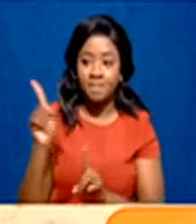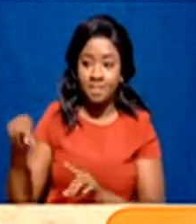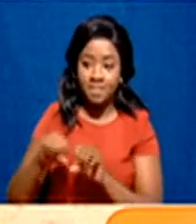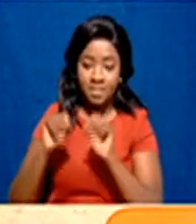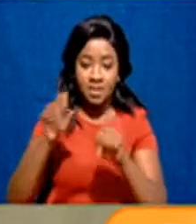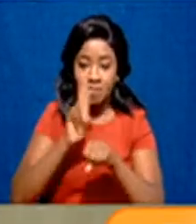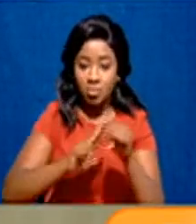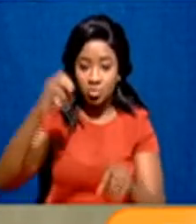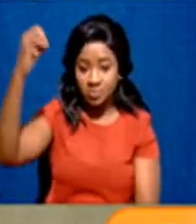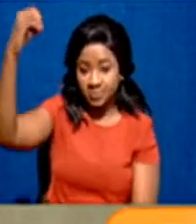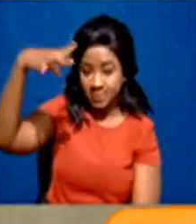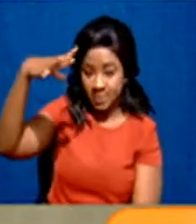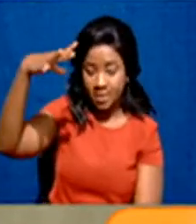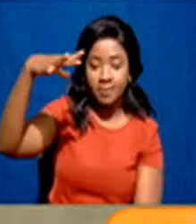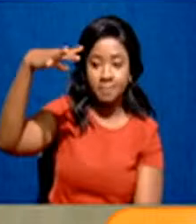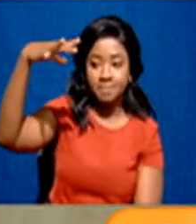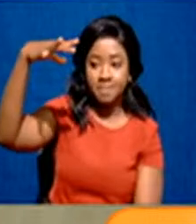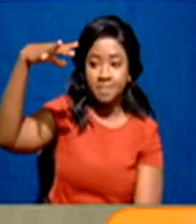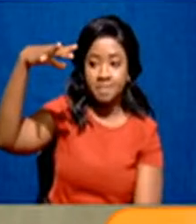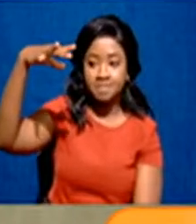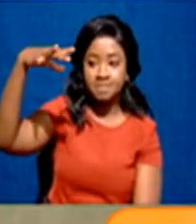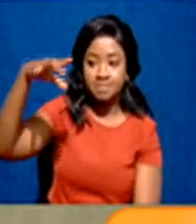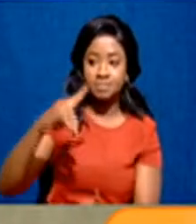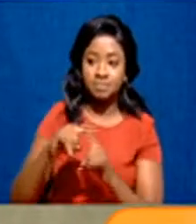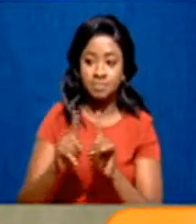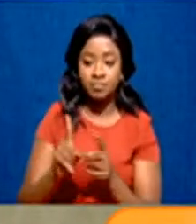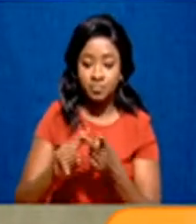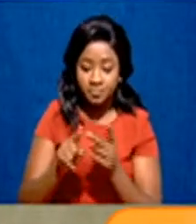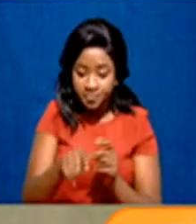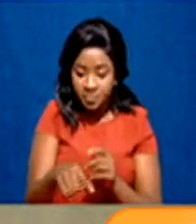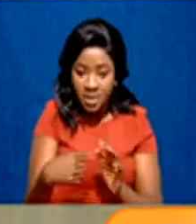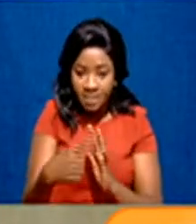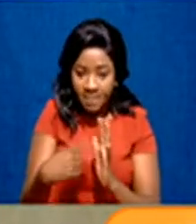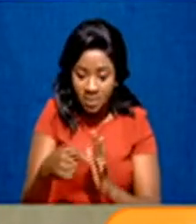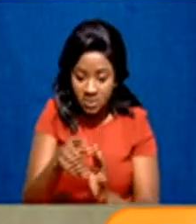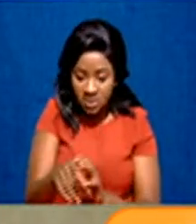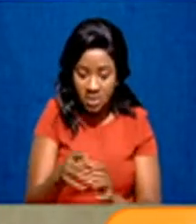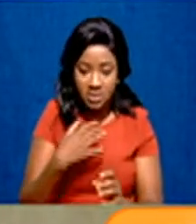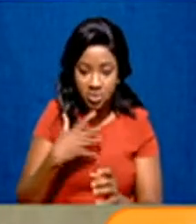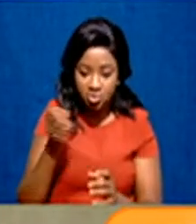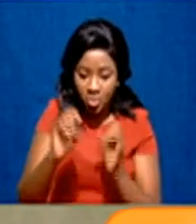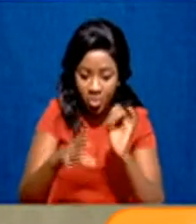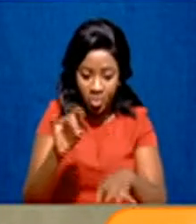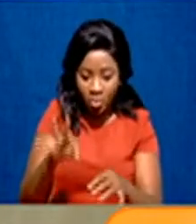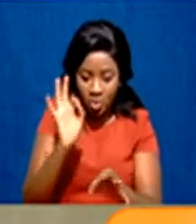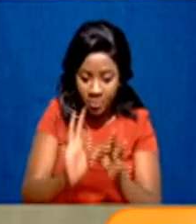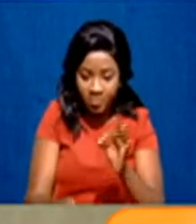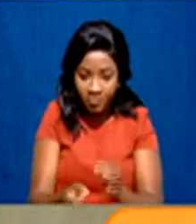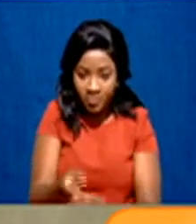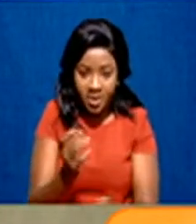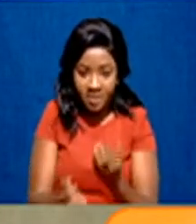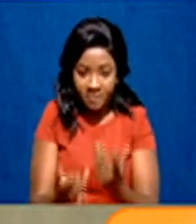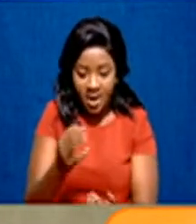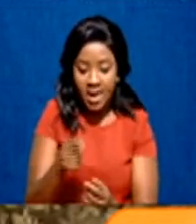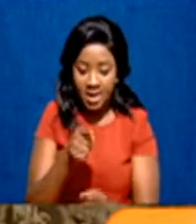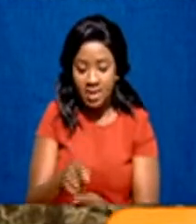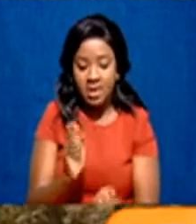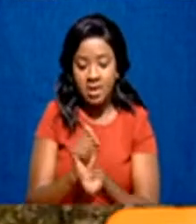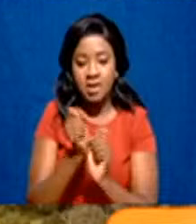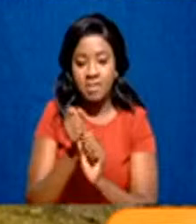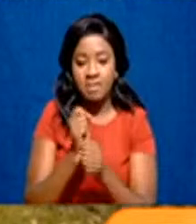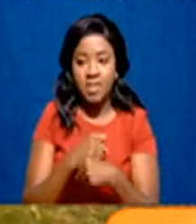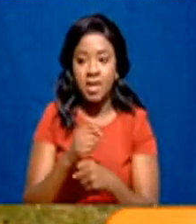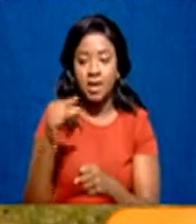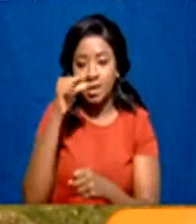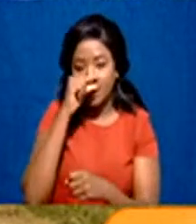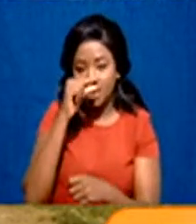solar energy. On top of that, the biomass burner, we have made it what we call a gasifier system. A